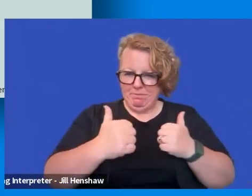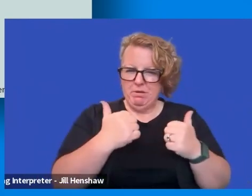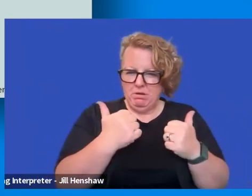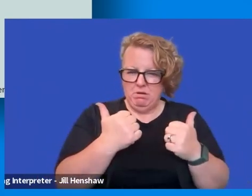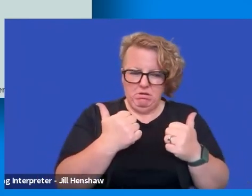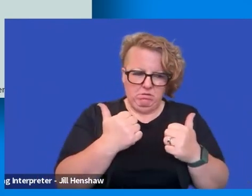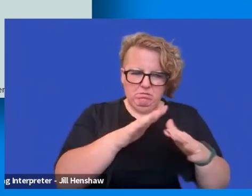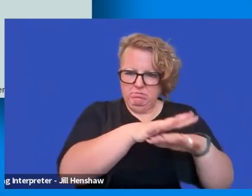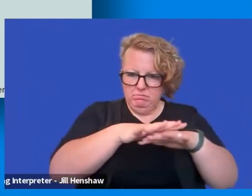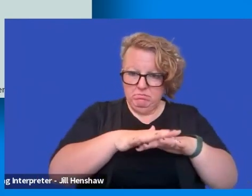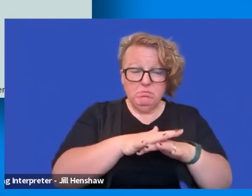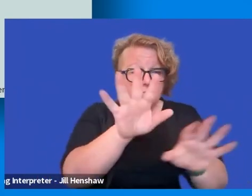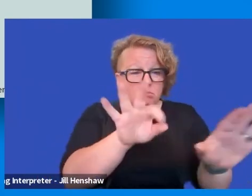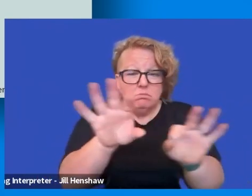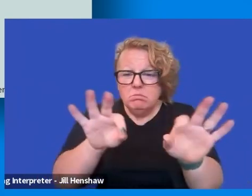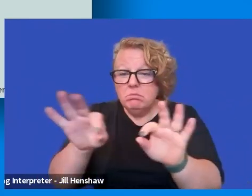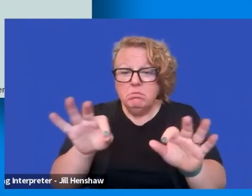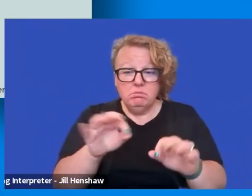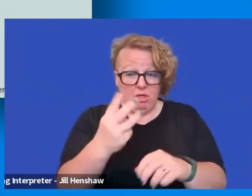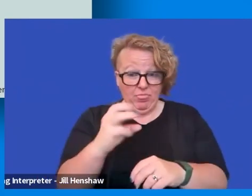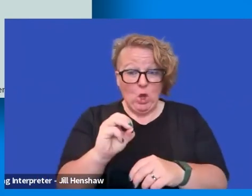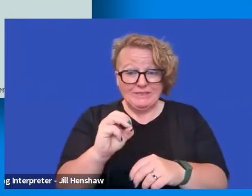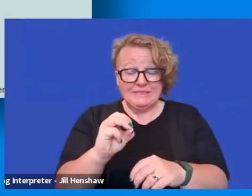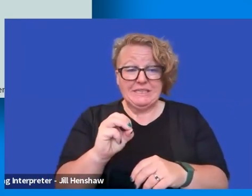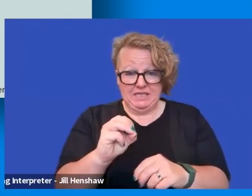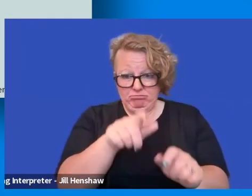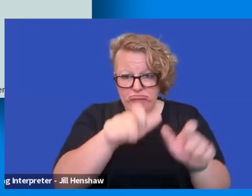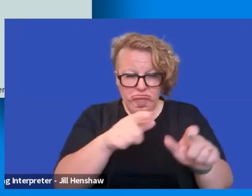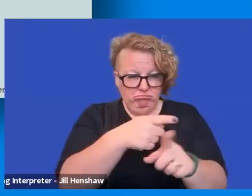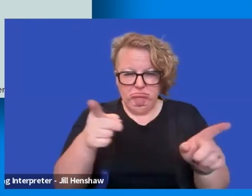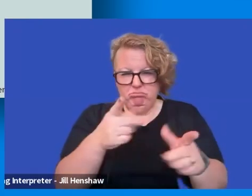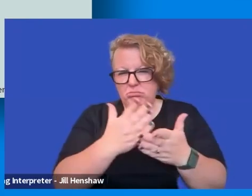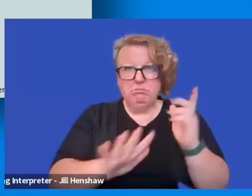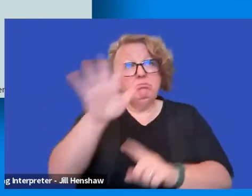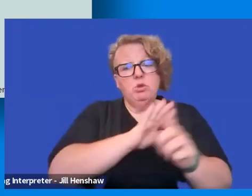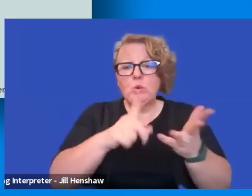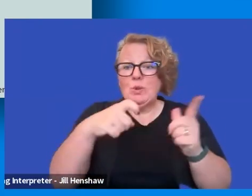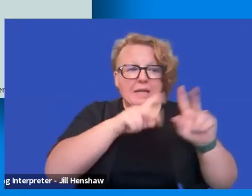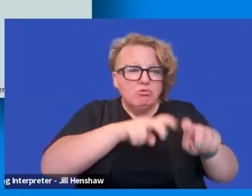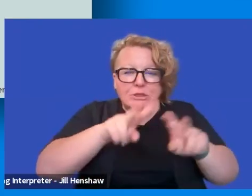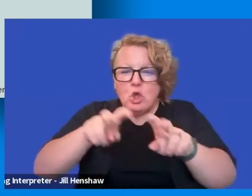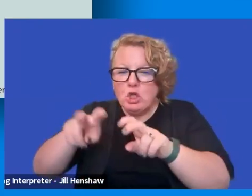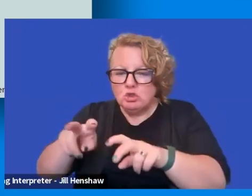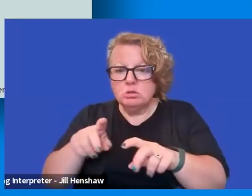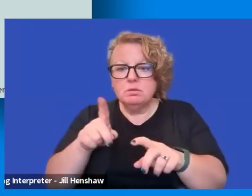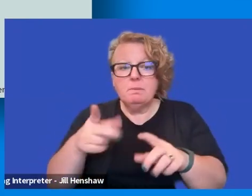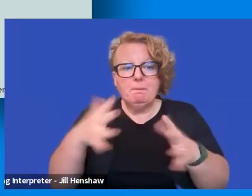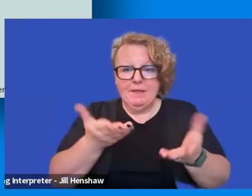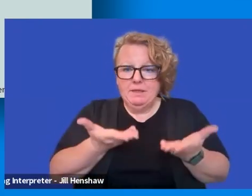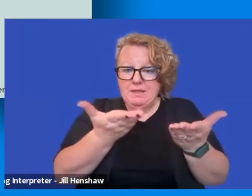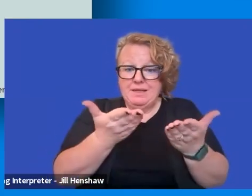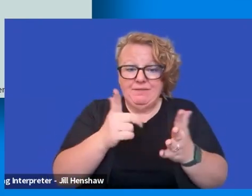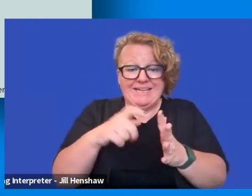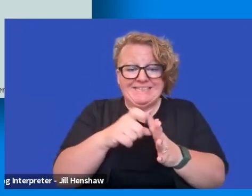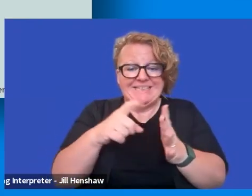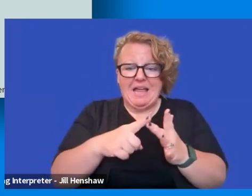we invited 30 equity champions. So most of these were researchers from across the UK, and they were given an EDI